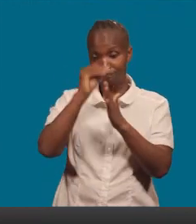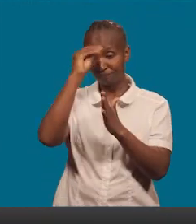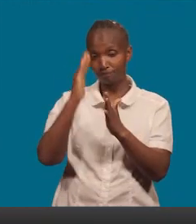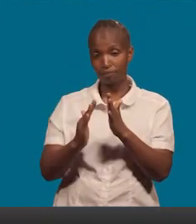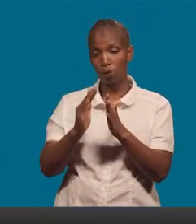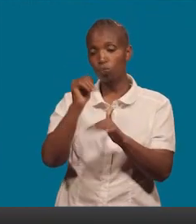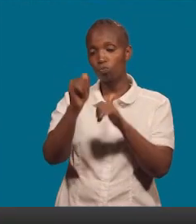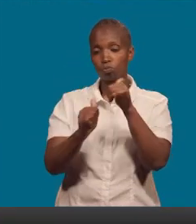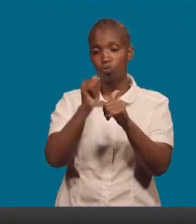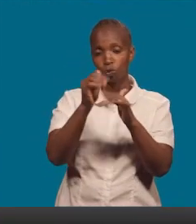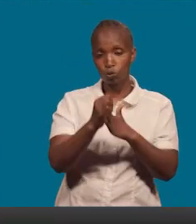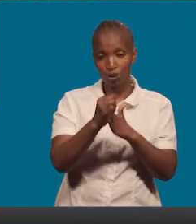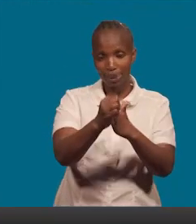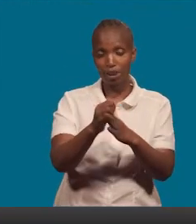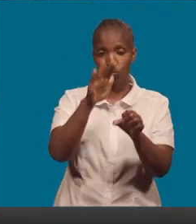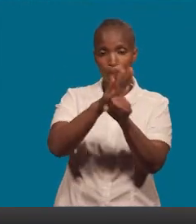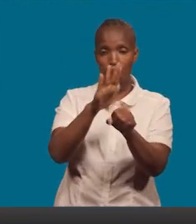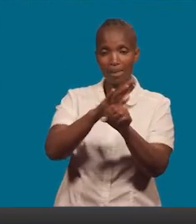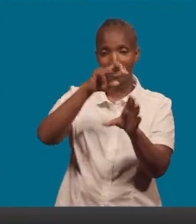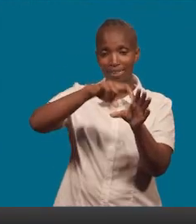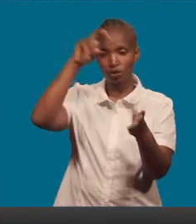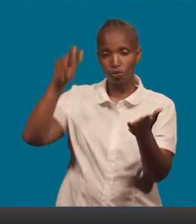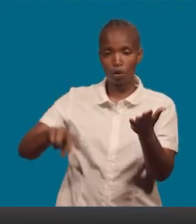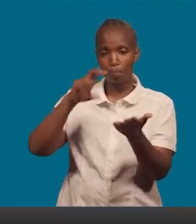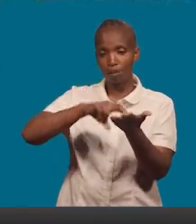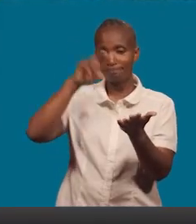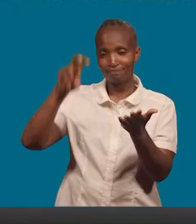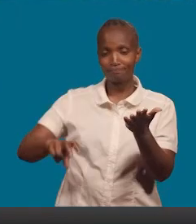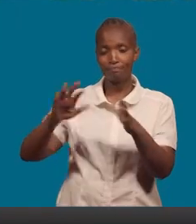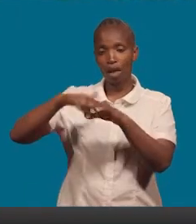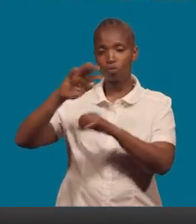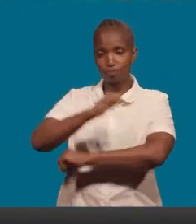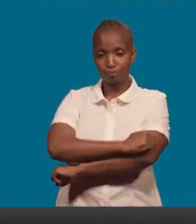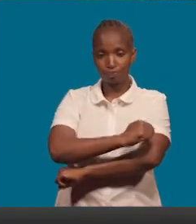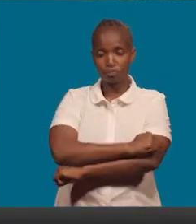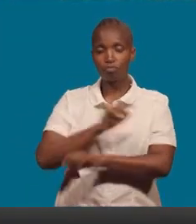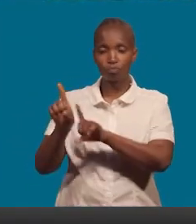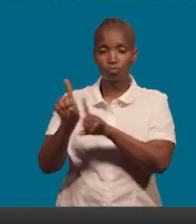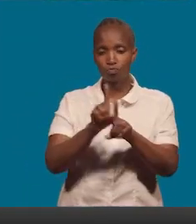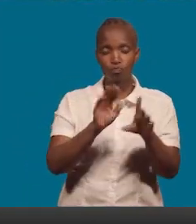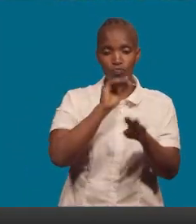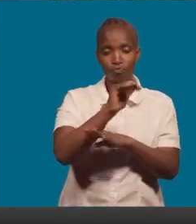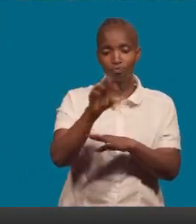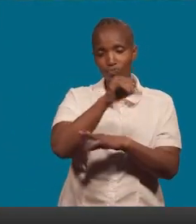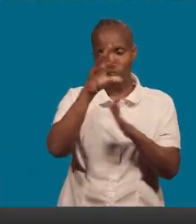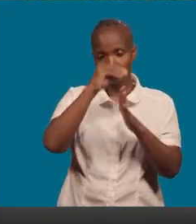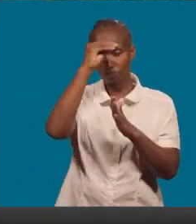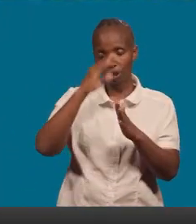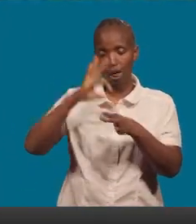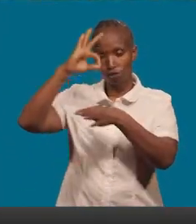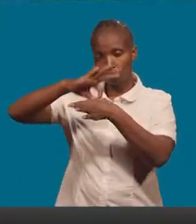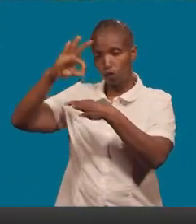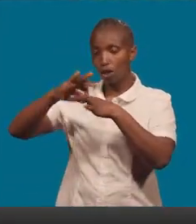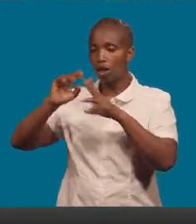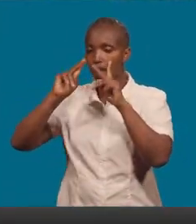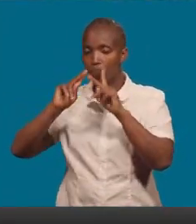meaning it will lead to most of them dropping out of school. Pia aliwataka wanafunzi wenzake wapige